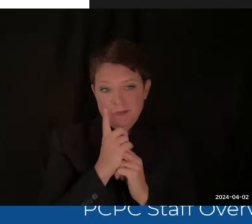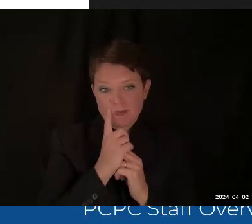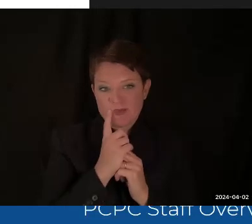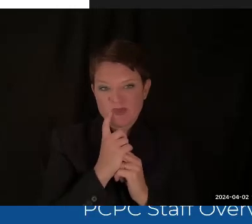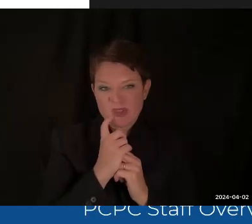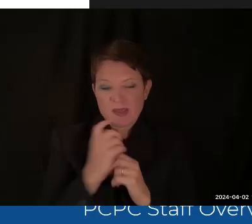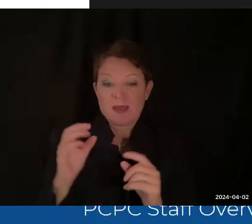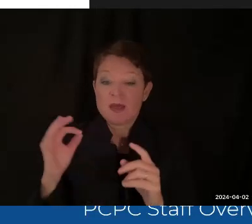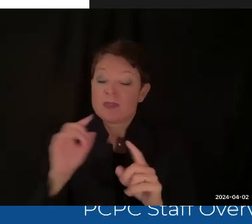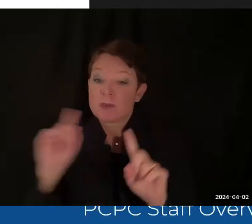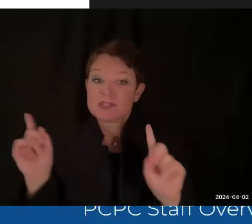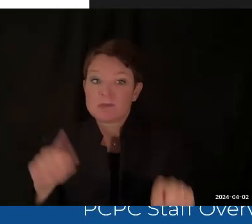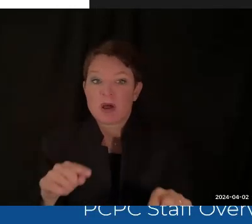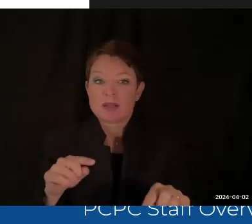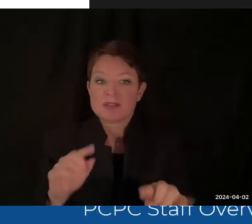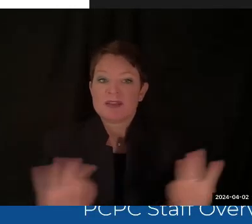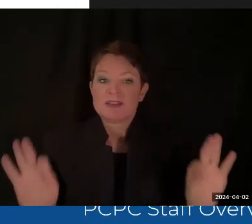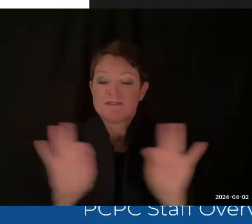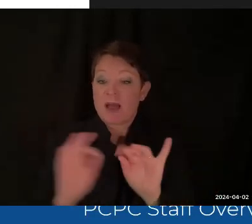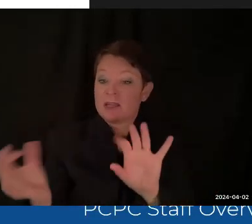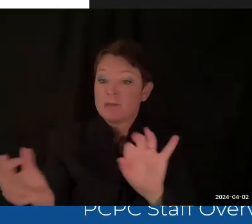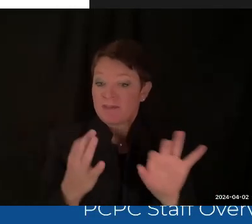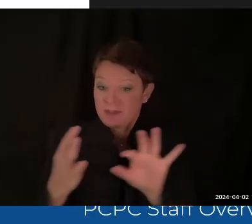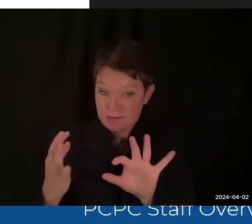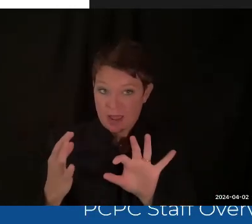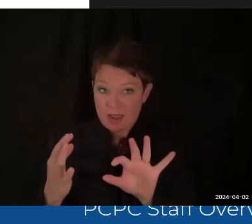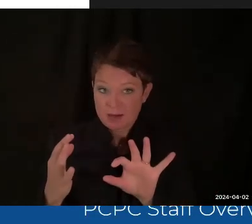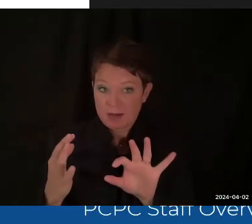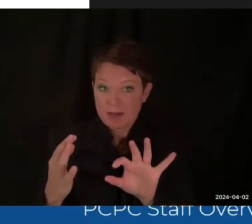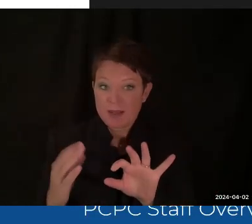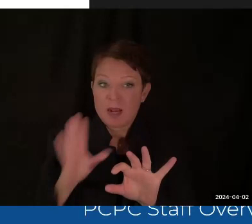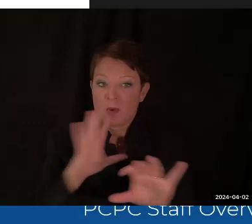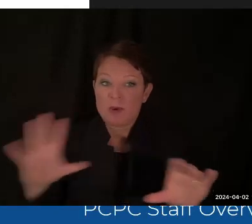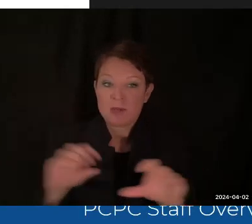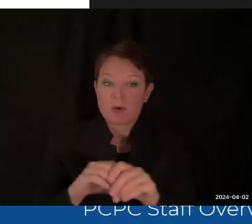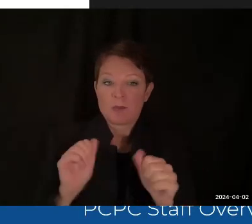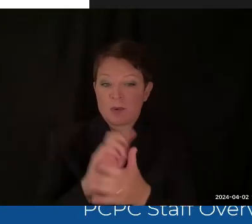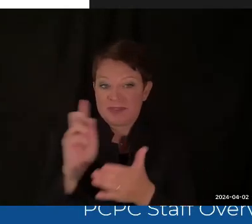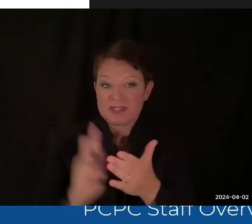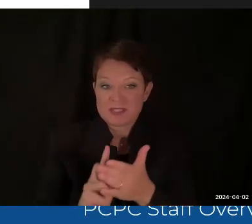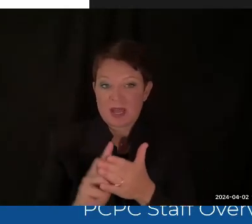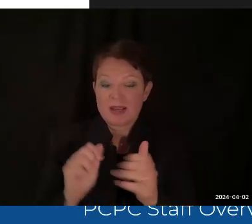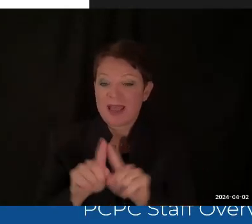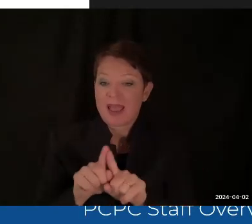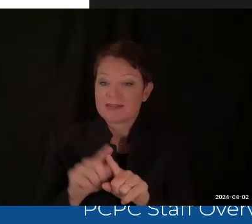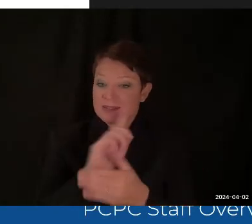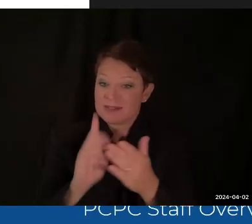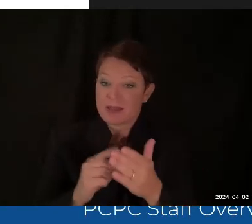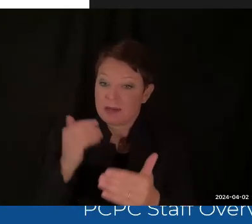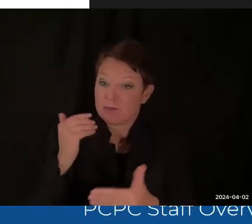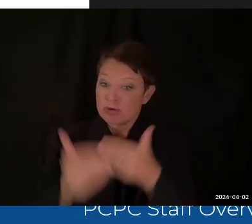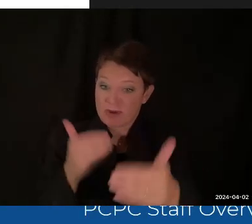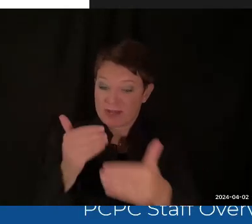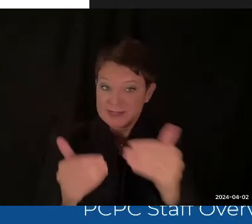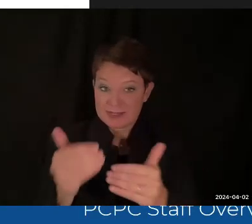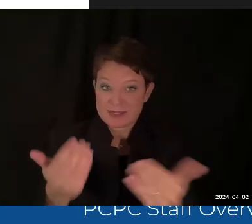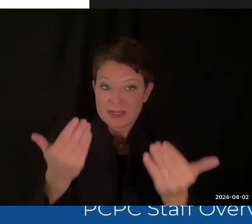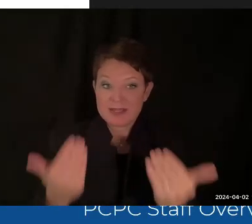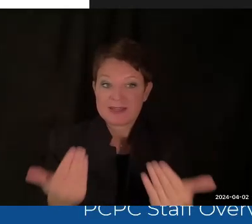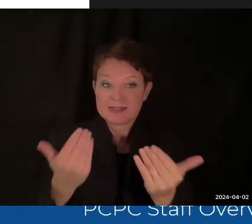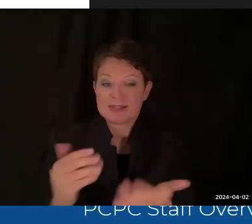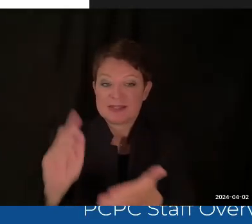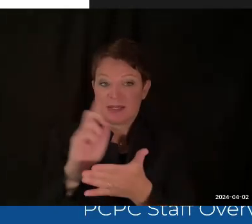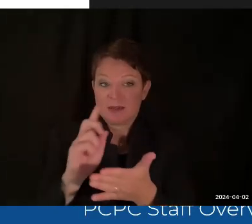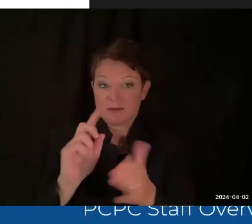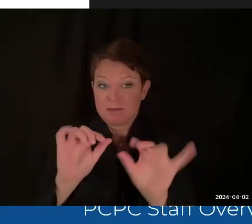The applicant response is that this is valuable feedback and it will be incorporated into the design as it progresses. The existing renderings